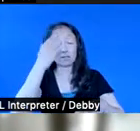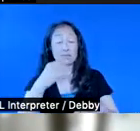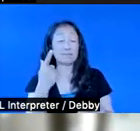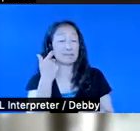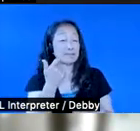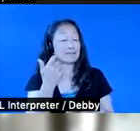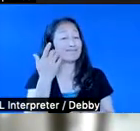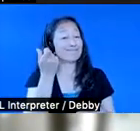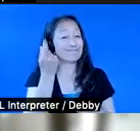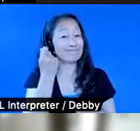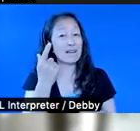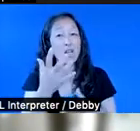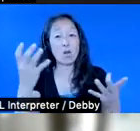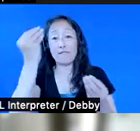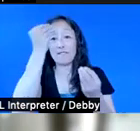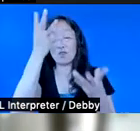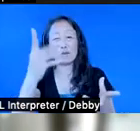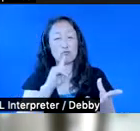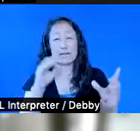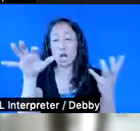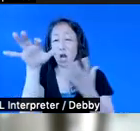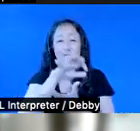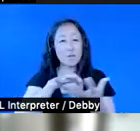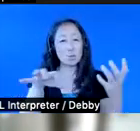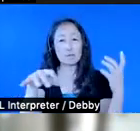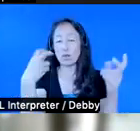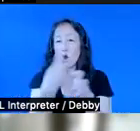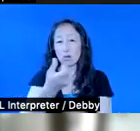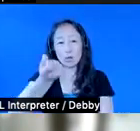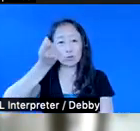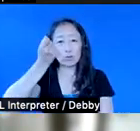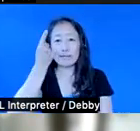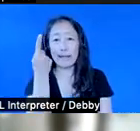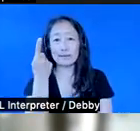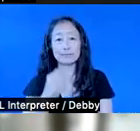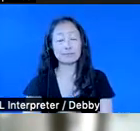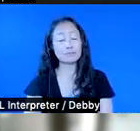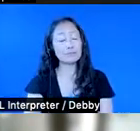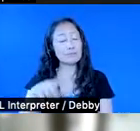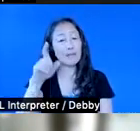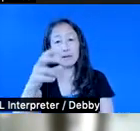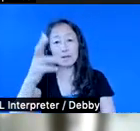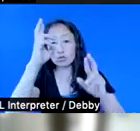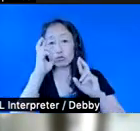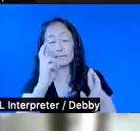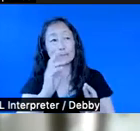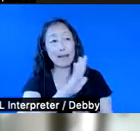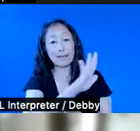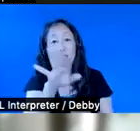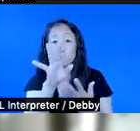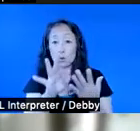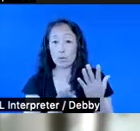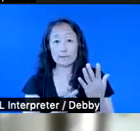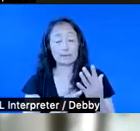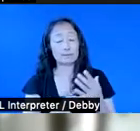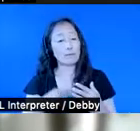and it's confusing. That they have their choices respected always, no matter what system they're dealing with.